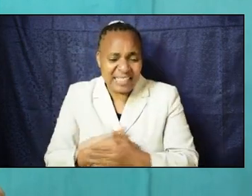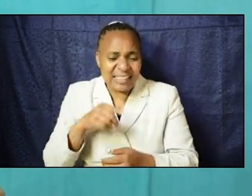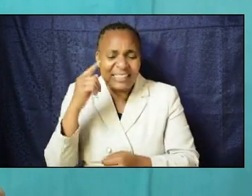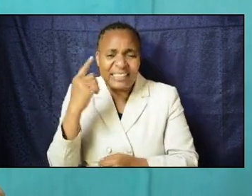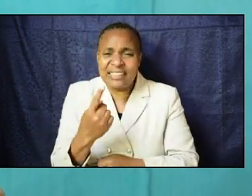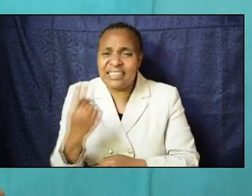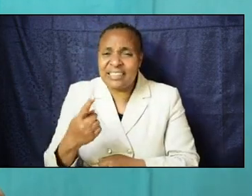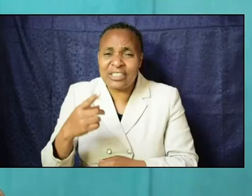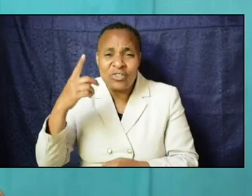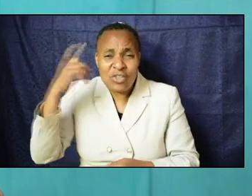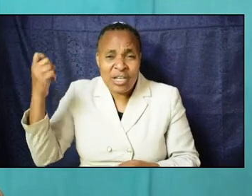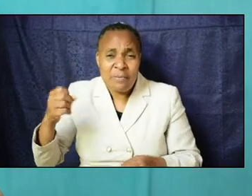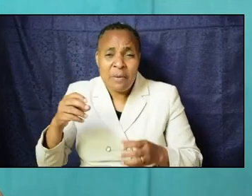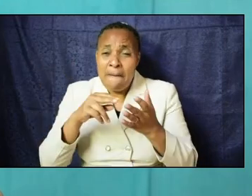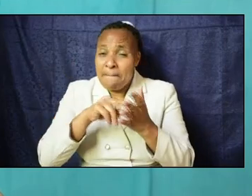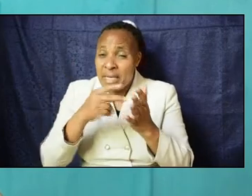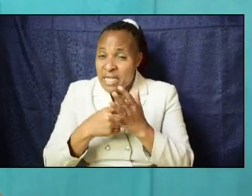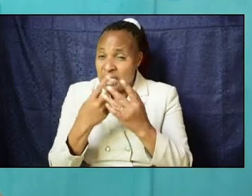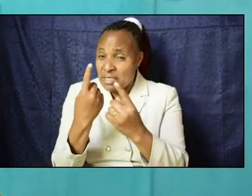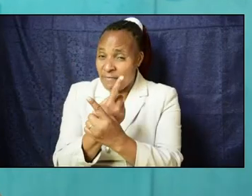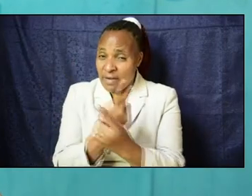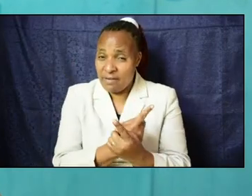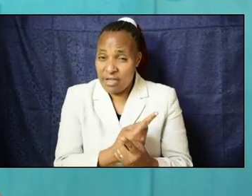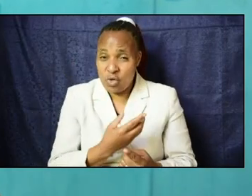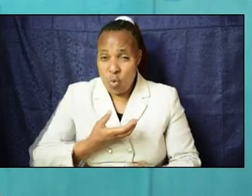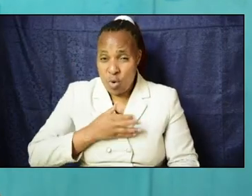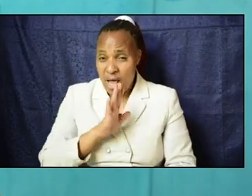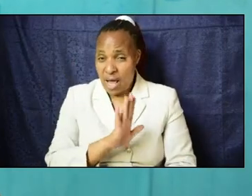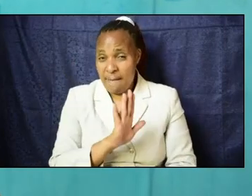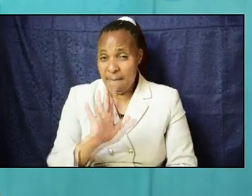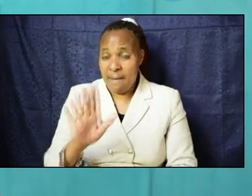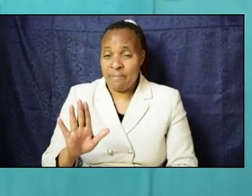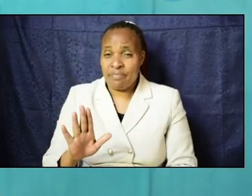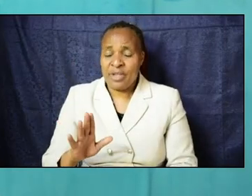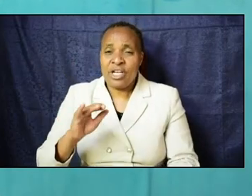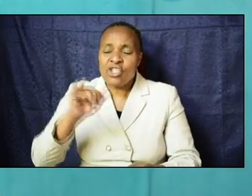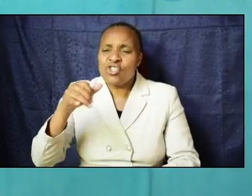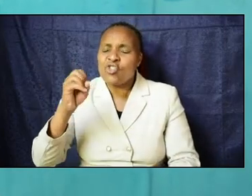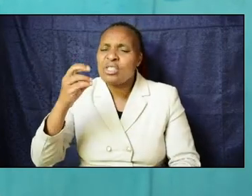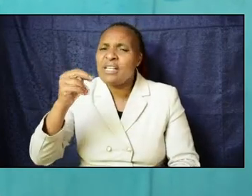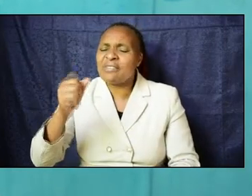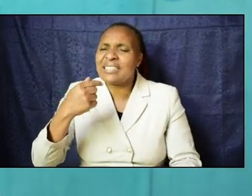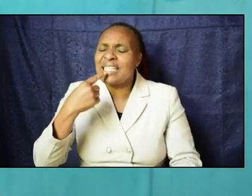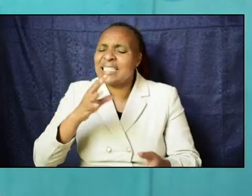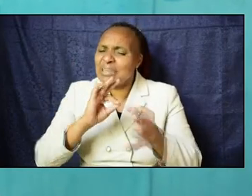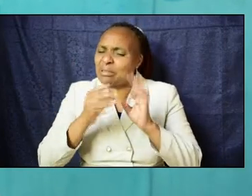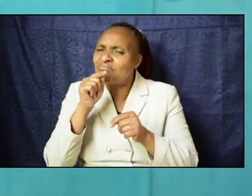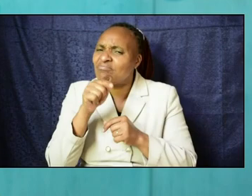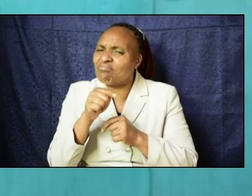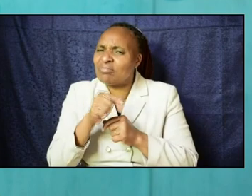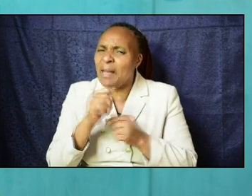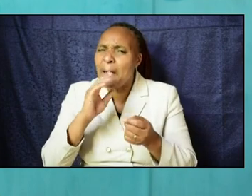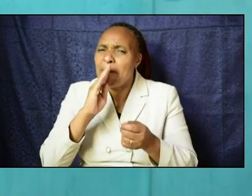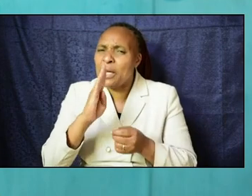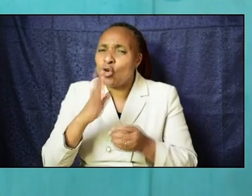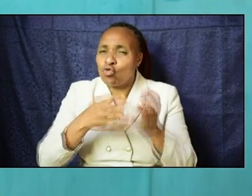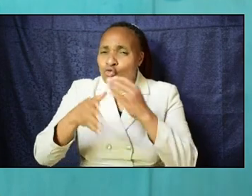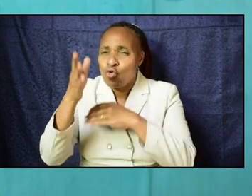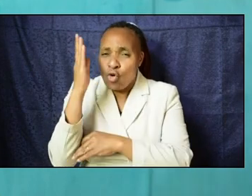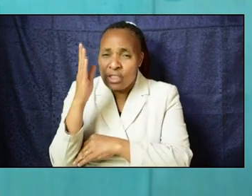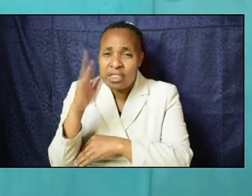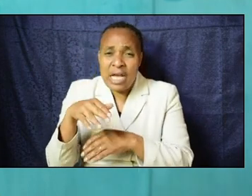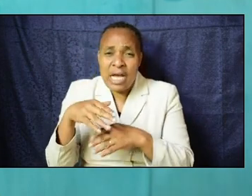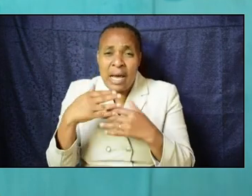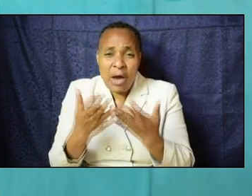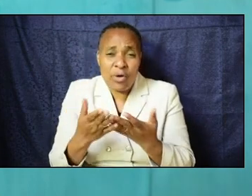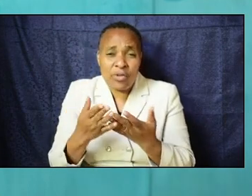dream had a meaning of its own. So Joseph told them, "Do not interpretations belong to God? Tell me your dreams." Now